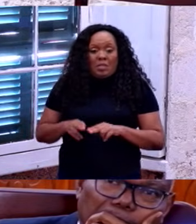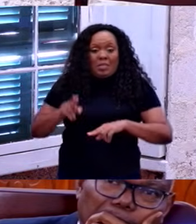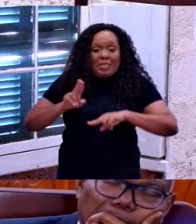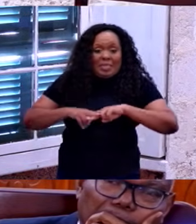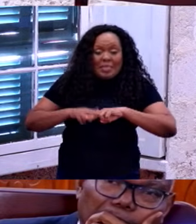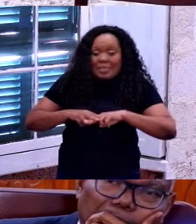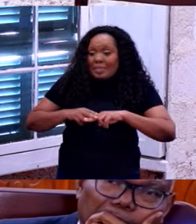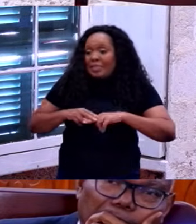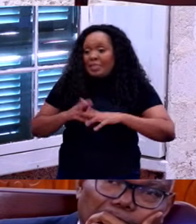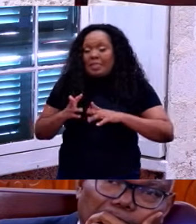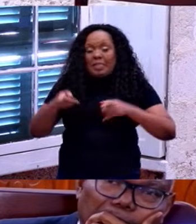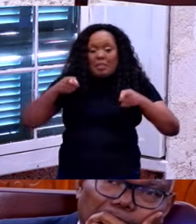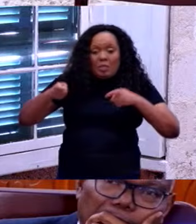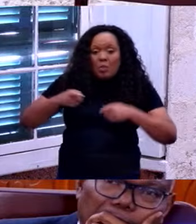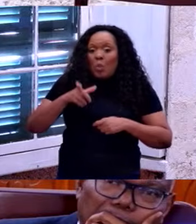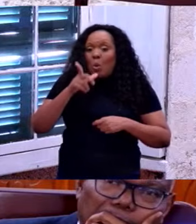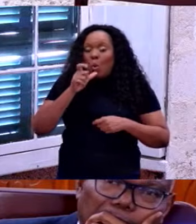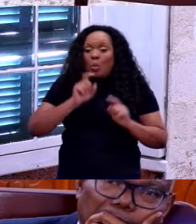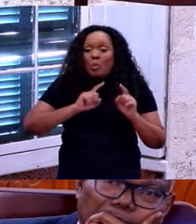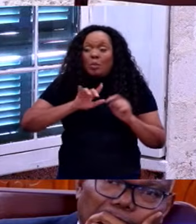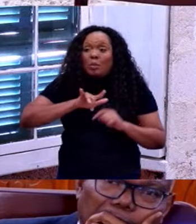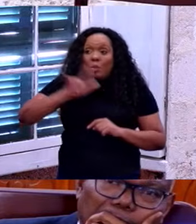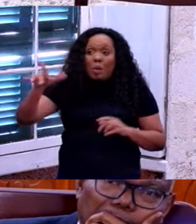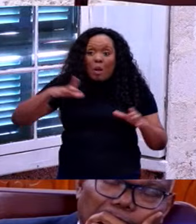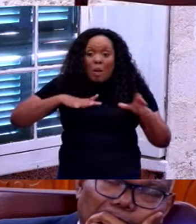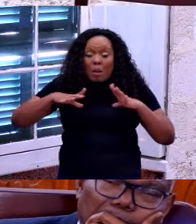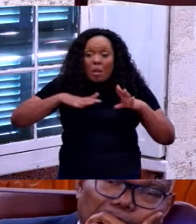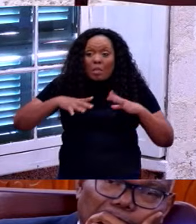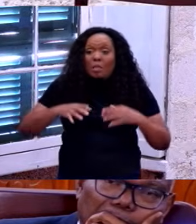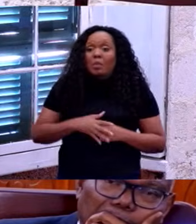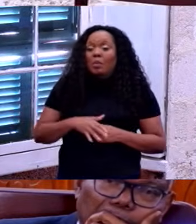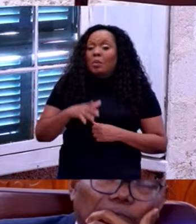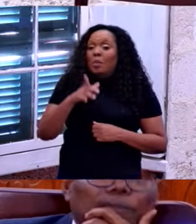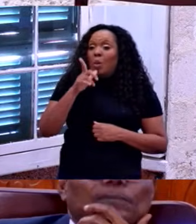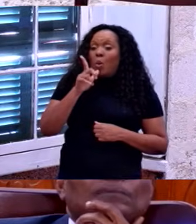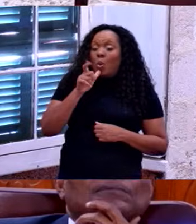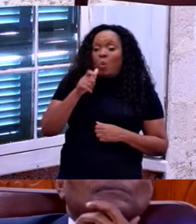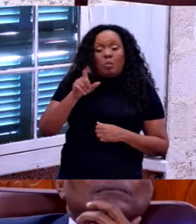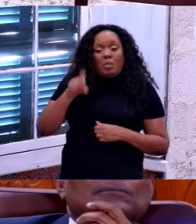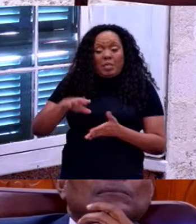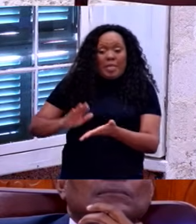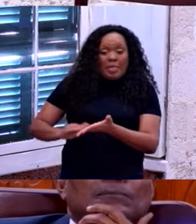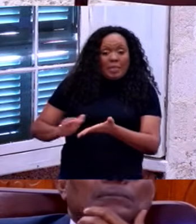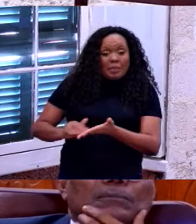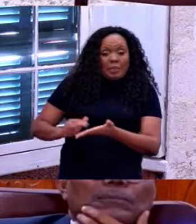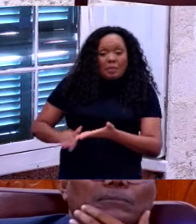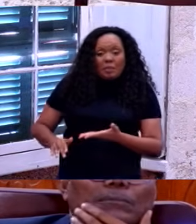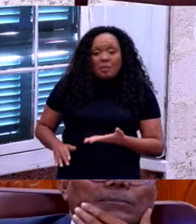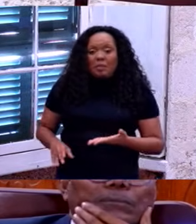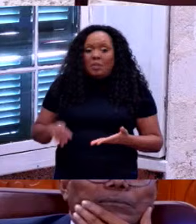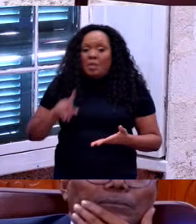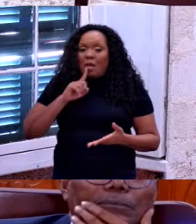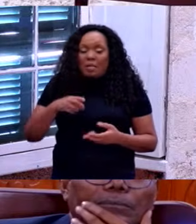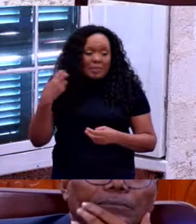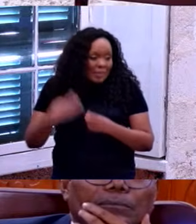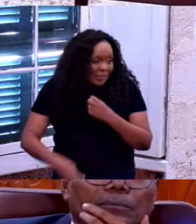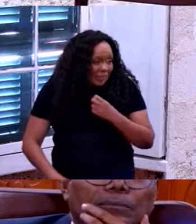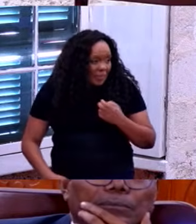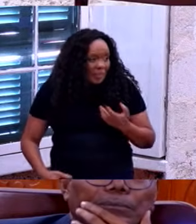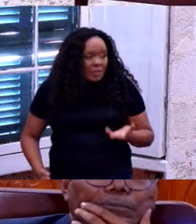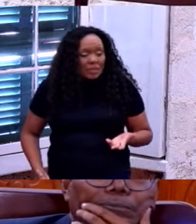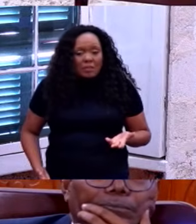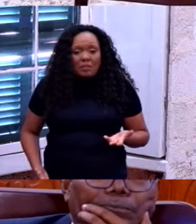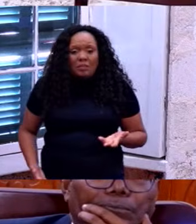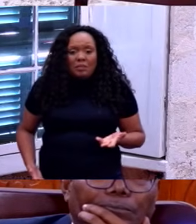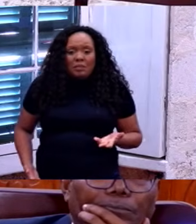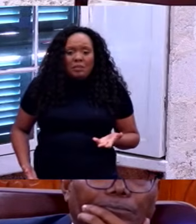who is to leave on government business, whether they can or cannot. It really became very, very difficult from a